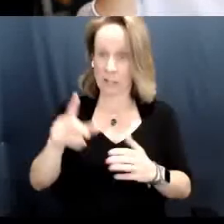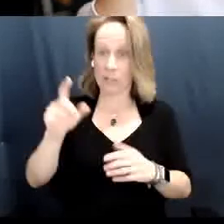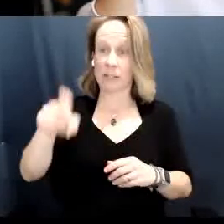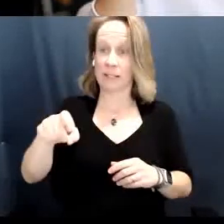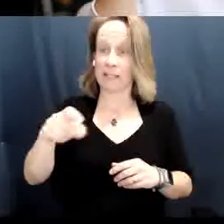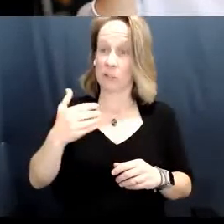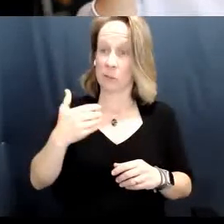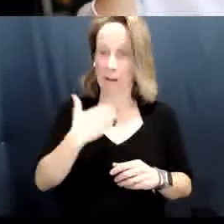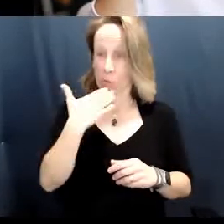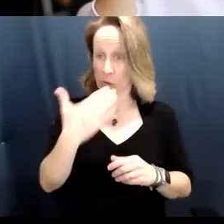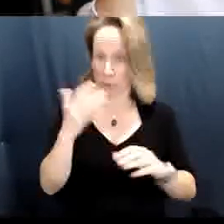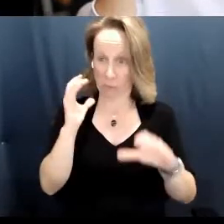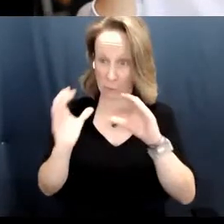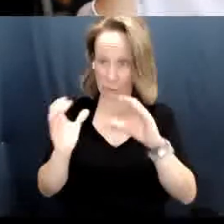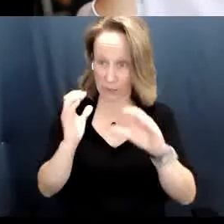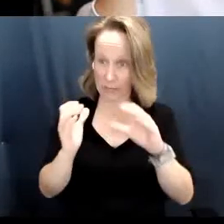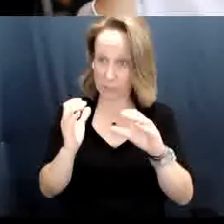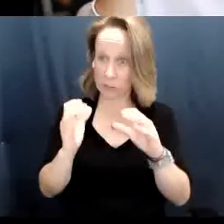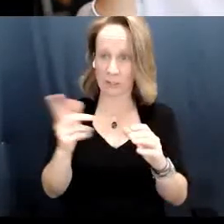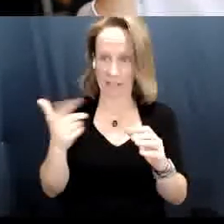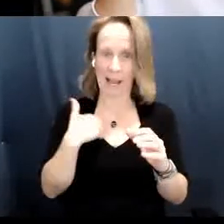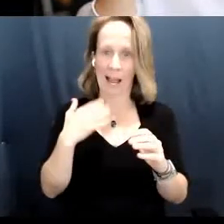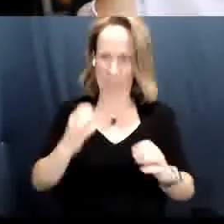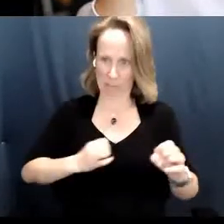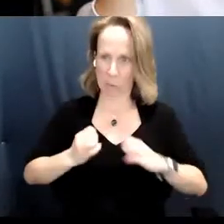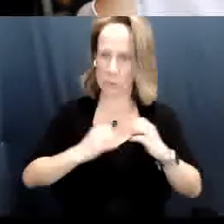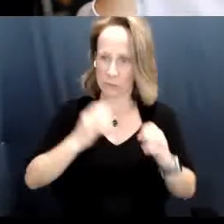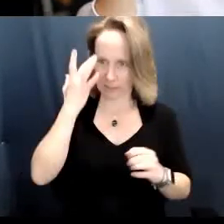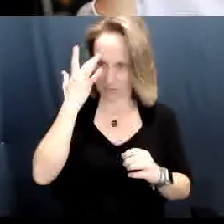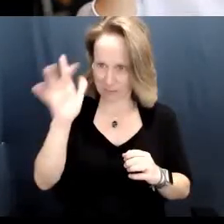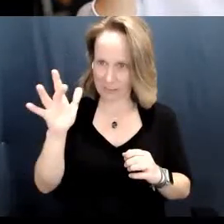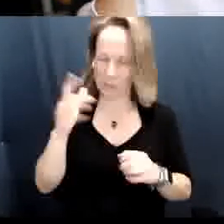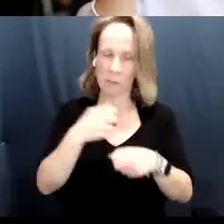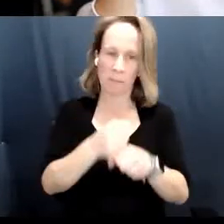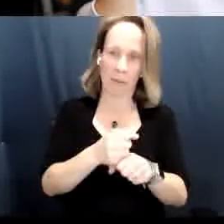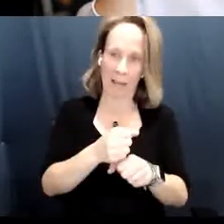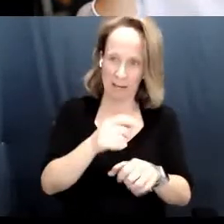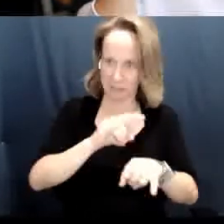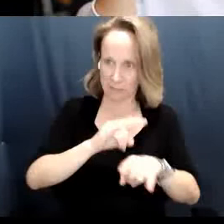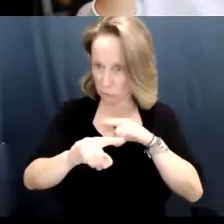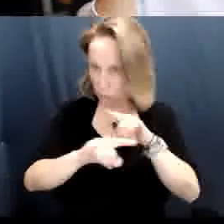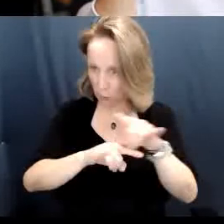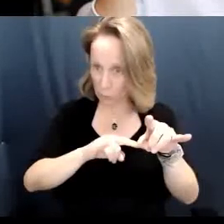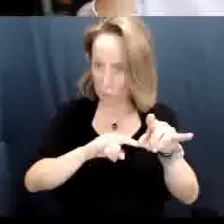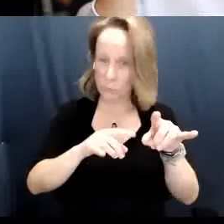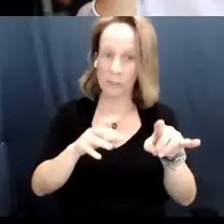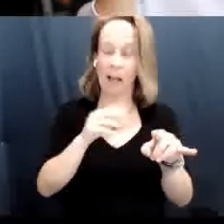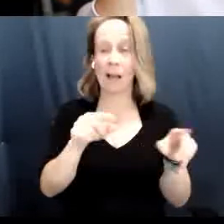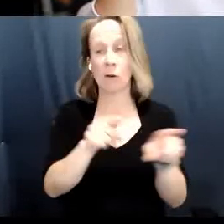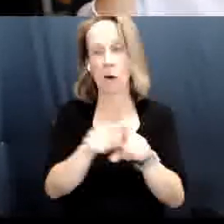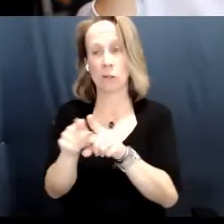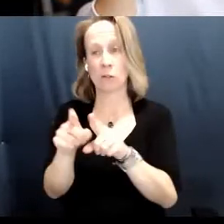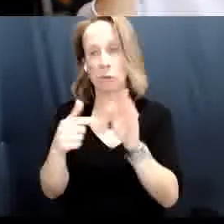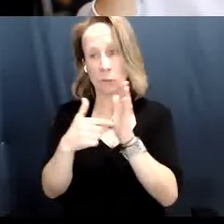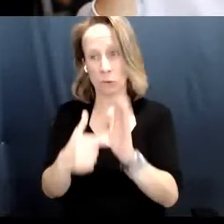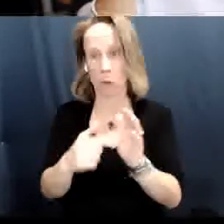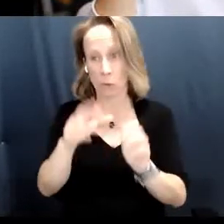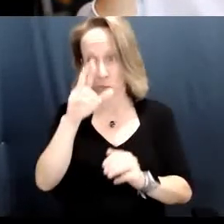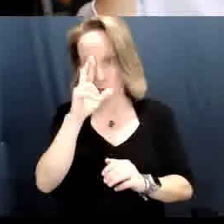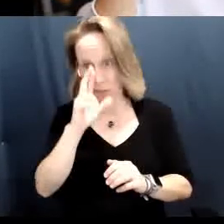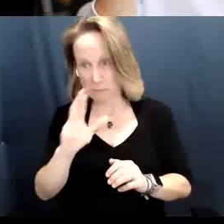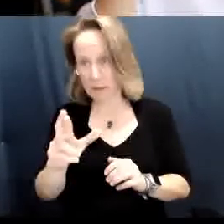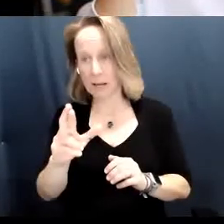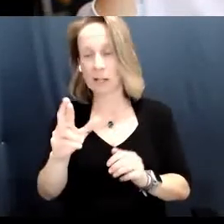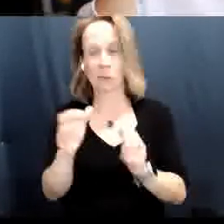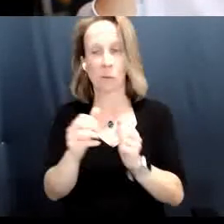jokes. They have that emotional intelligence. They can easily demonstrate respectful and non-aggressive communication. They